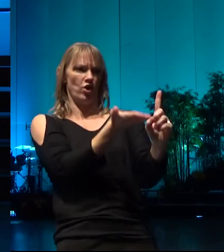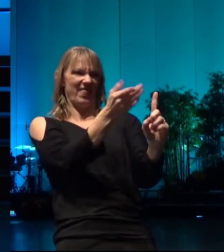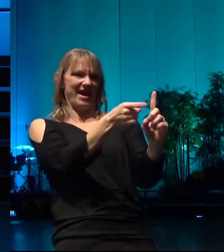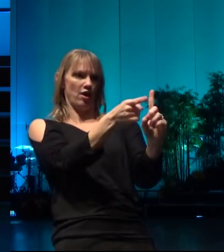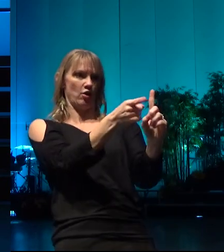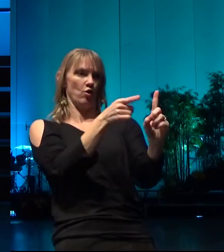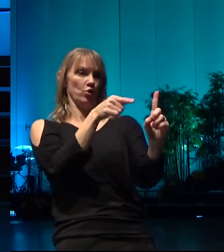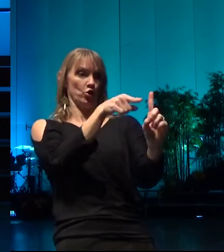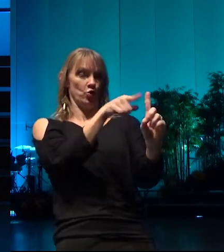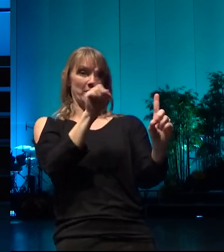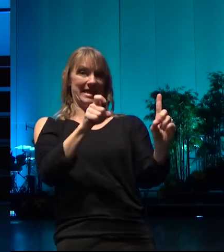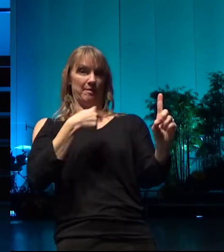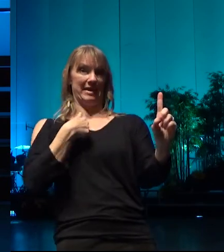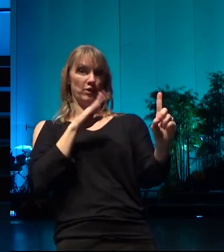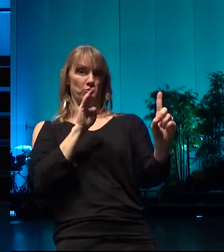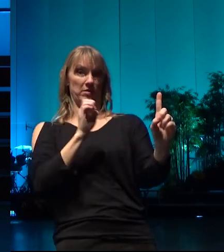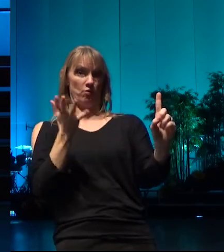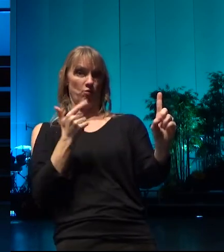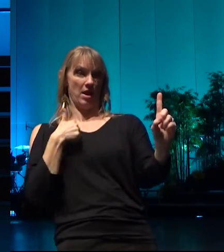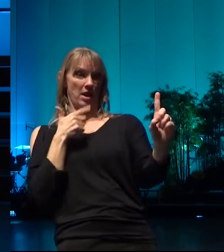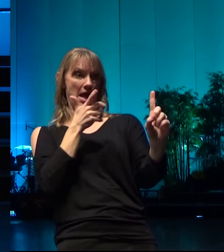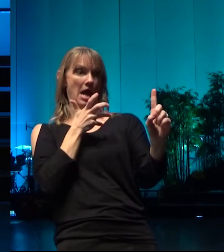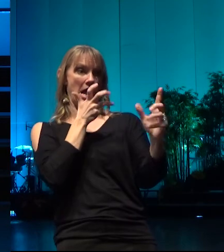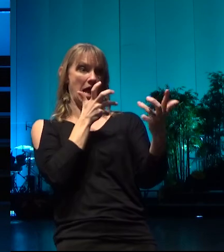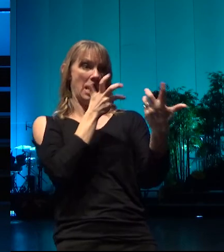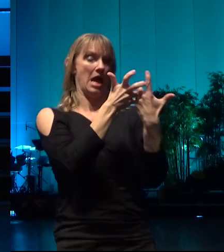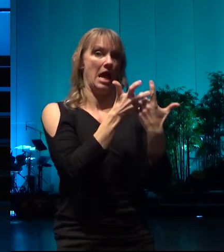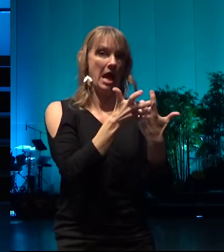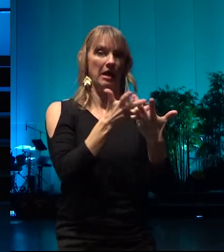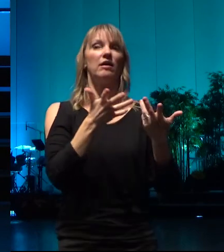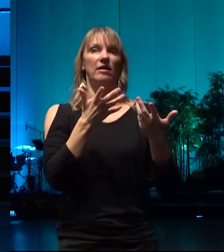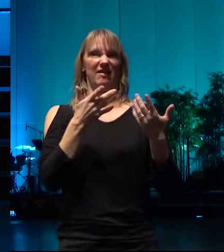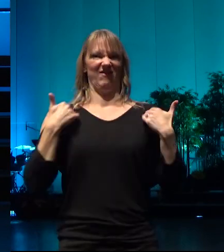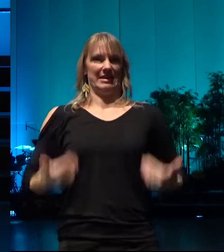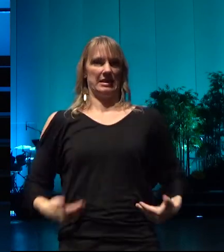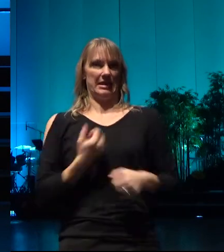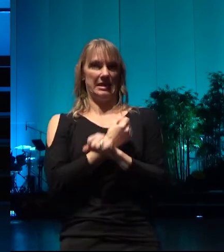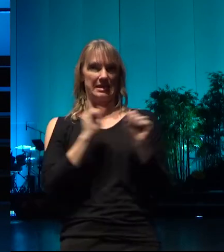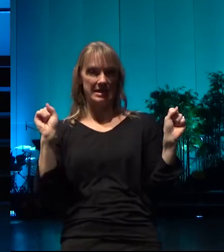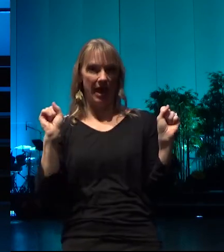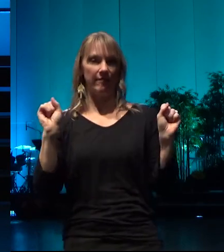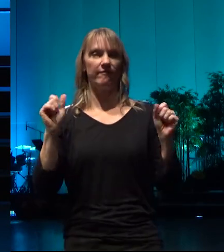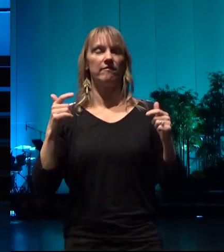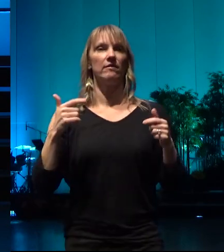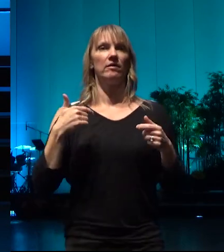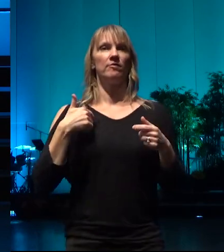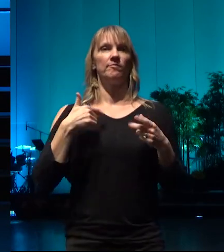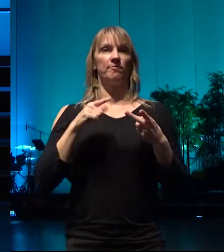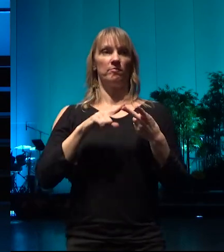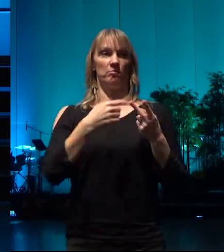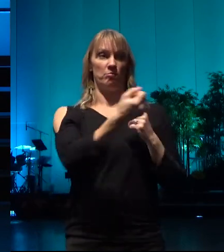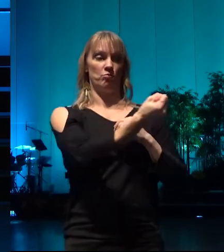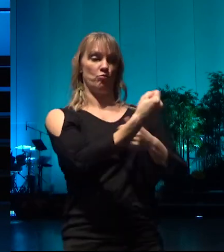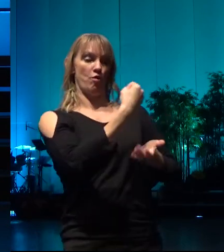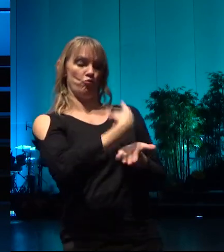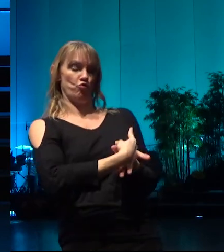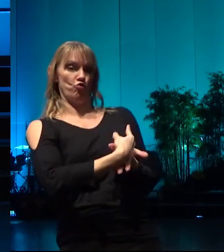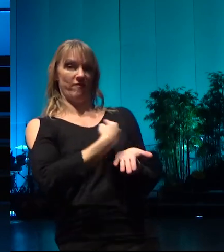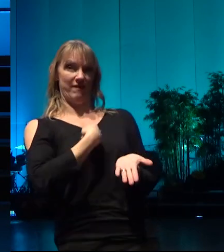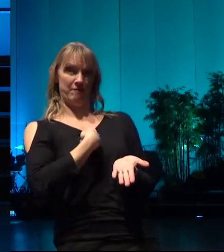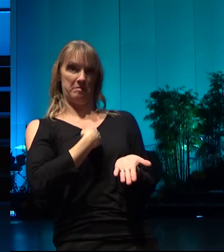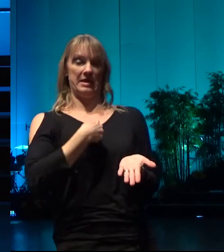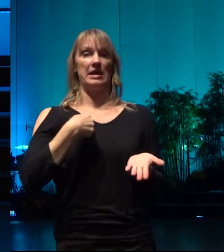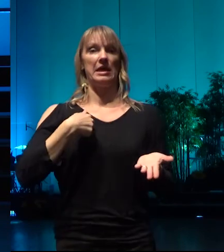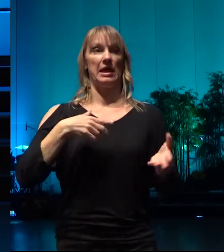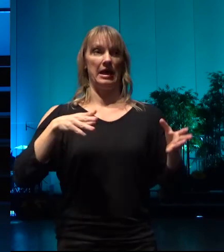be. I figured out really quickly, okay, to stay physically safe, to be approved